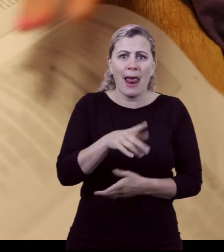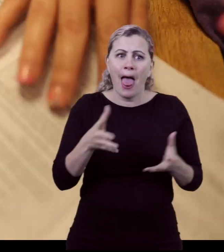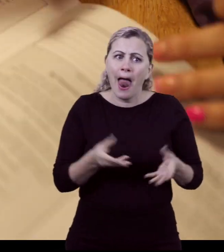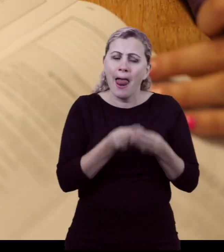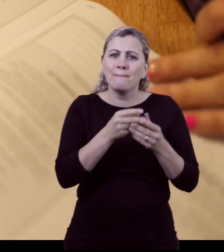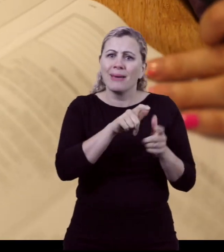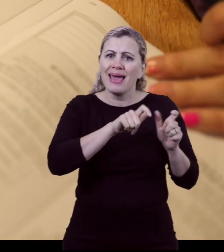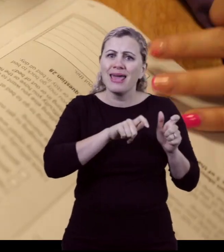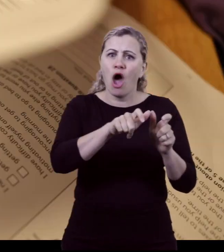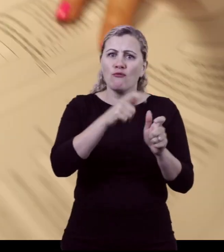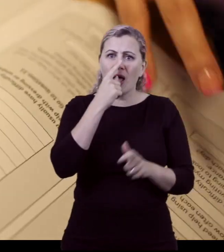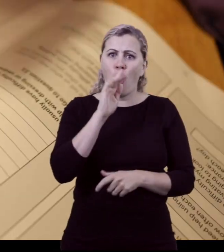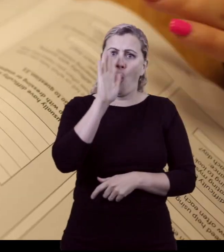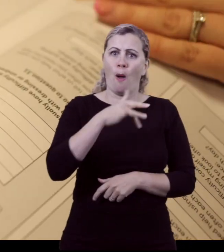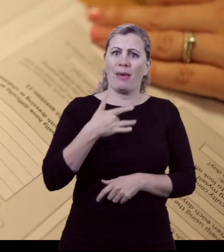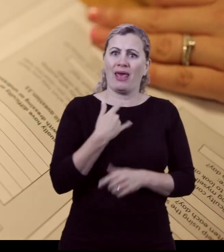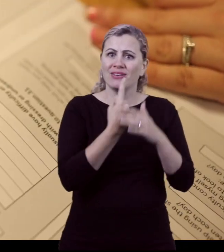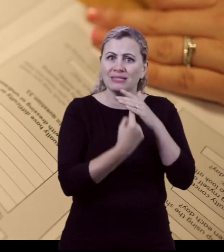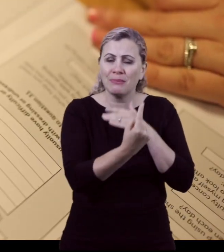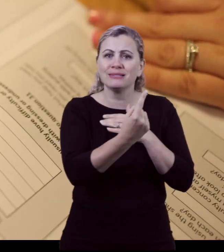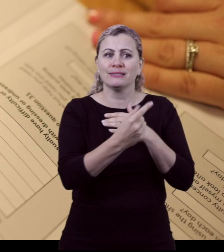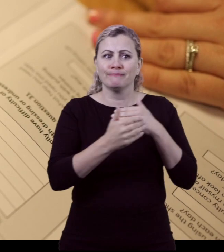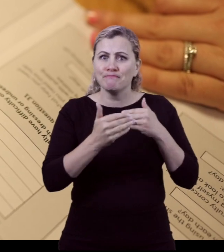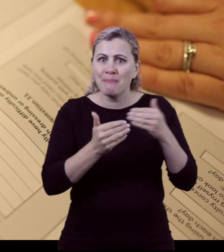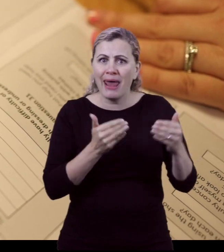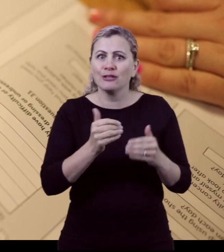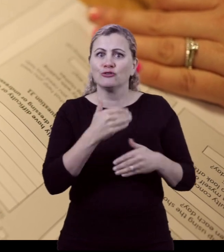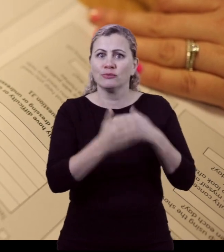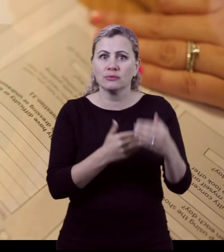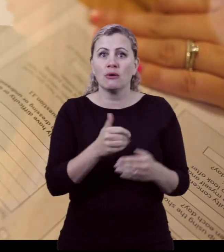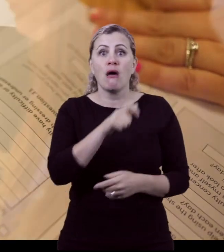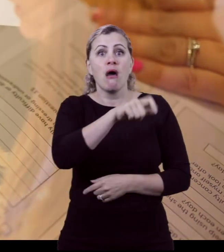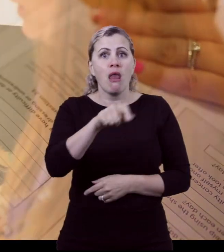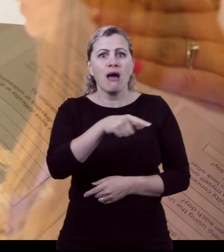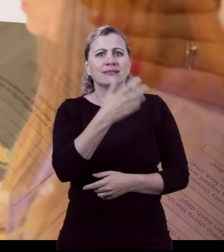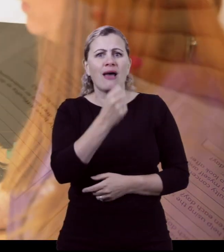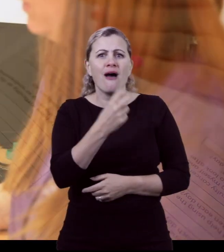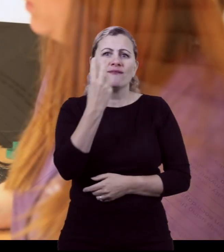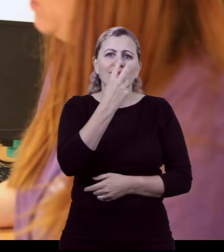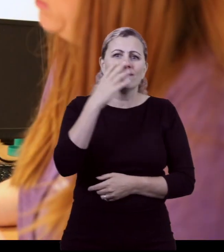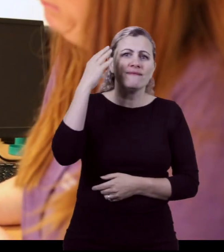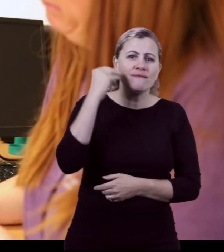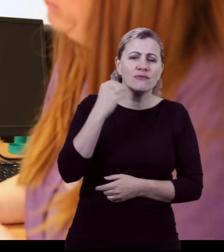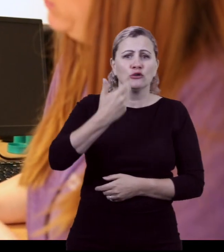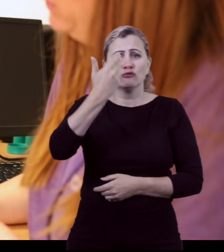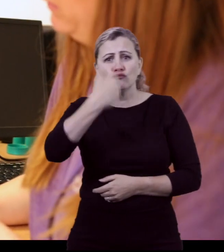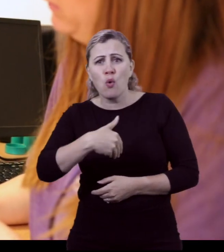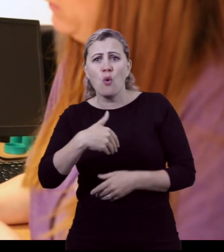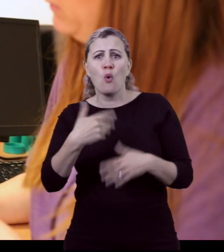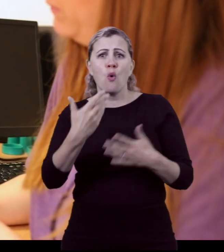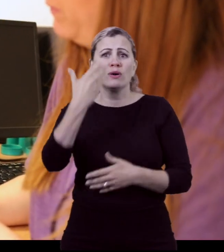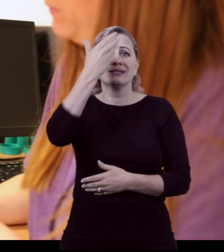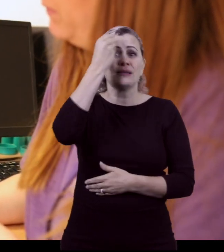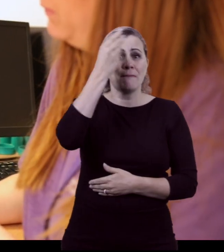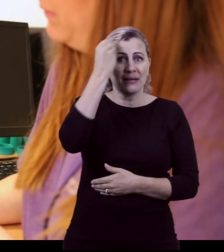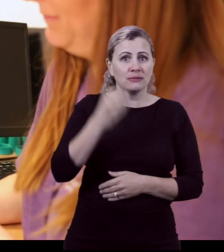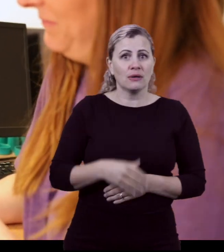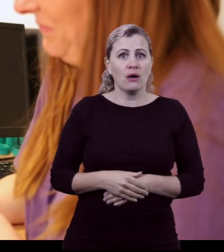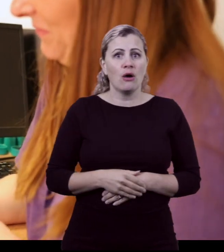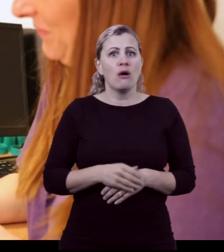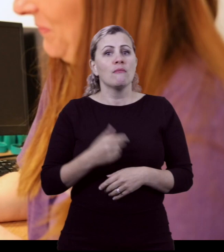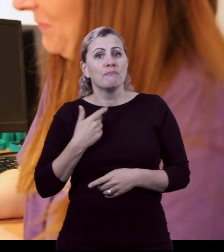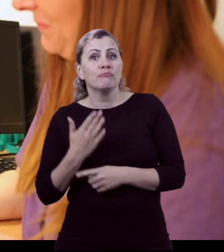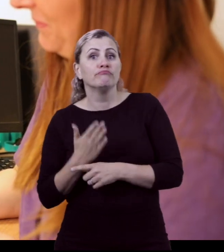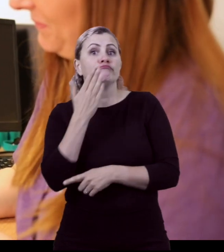stroke survivors and clients with dementia. So I initially went out and did a joint visit with the dementia caseworker. During the visit,